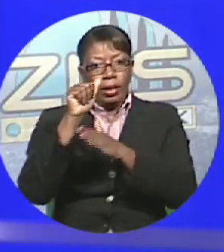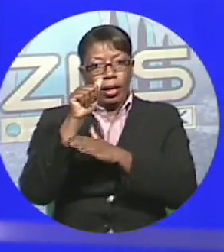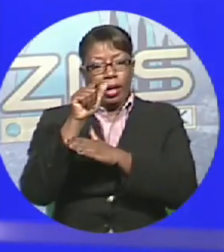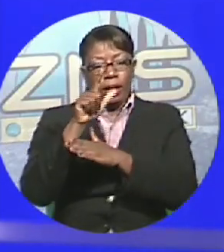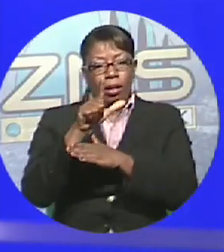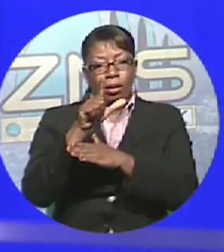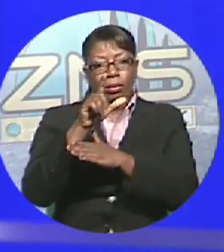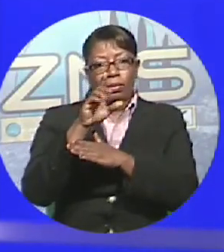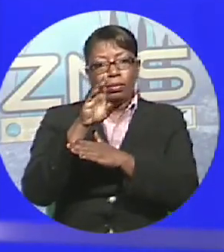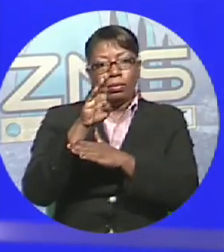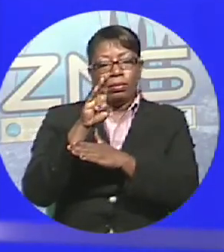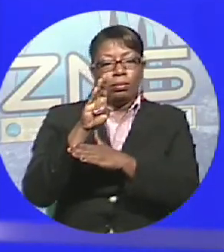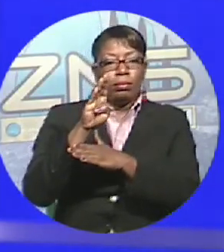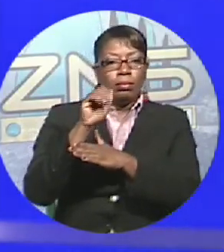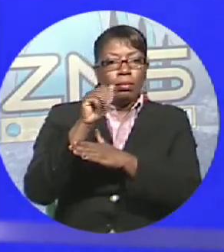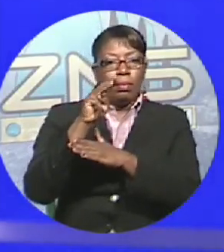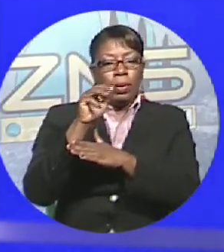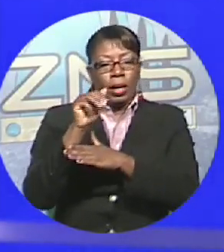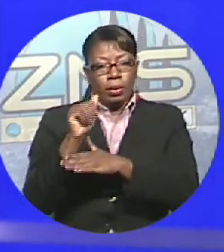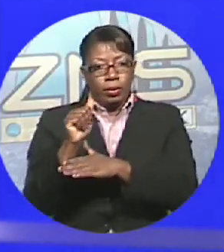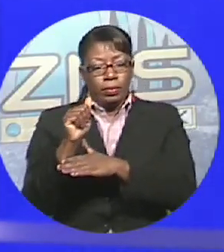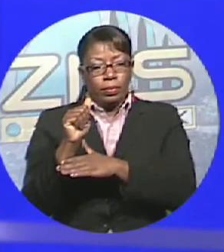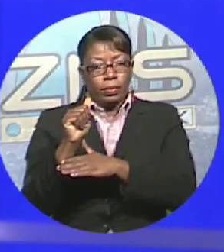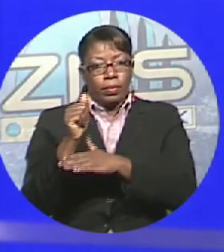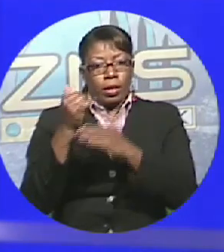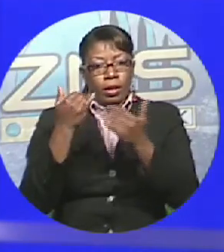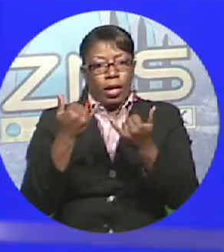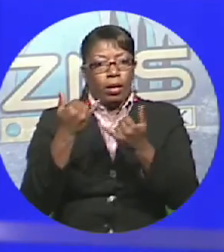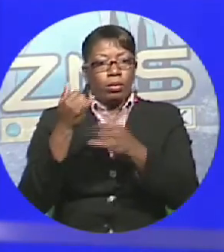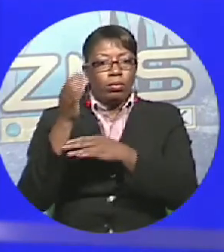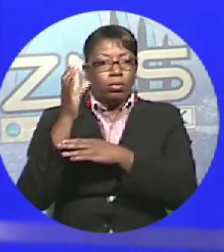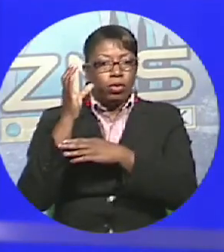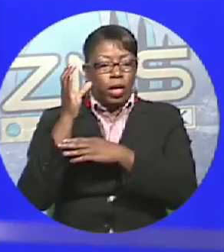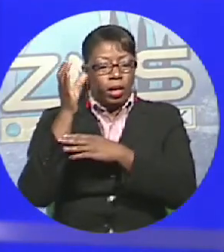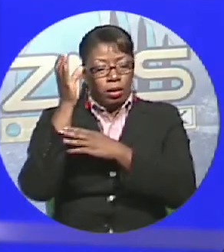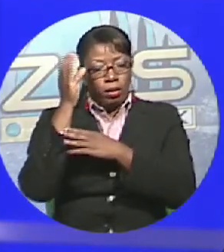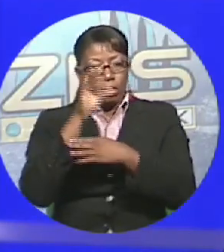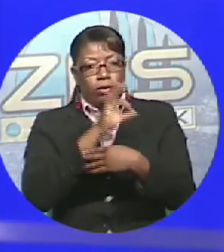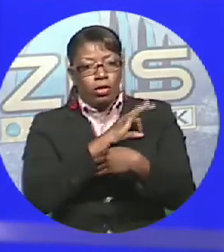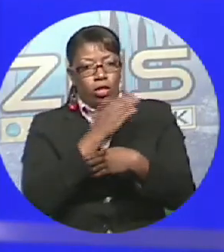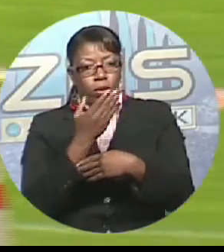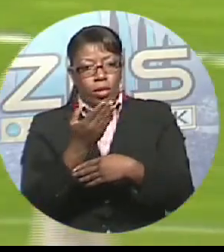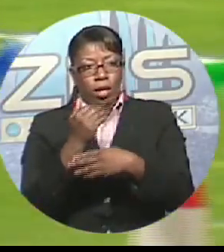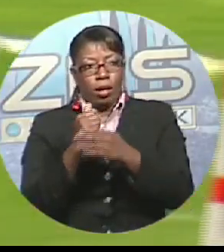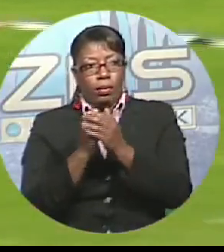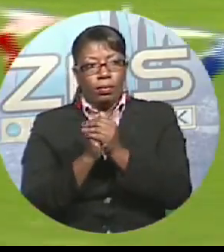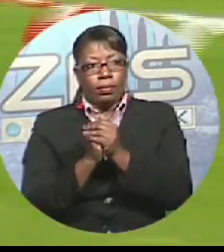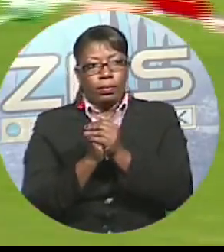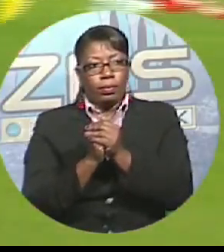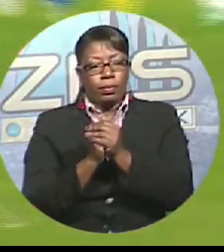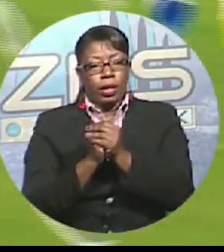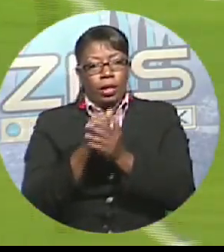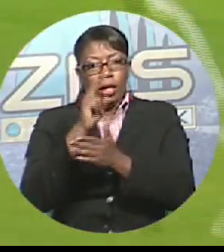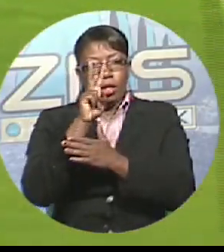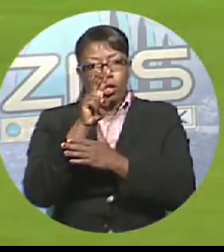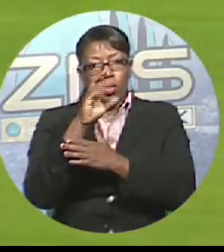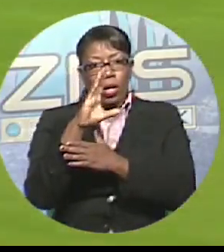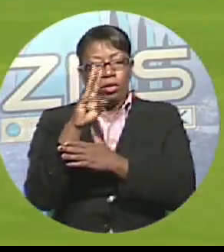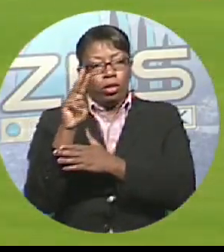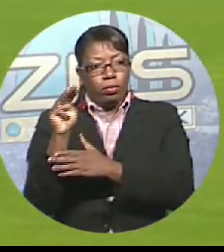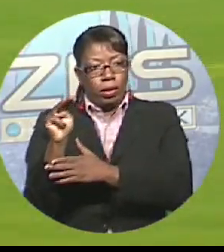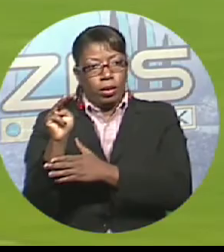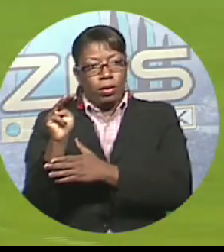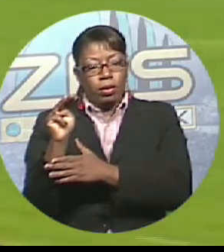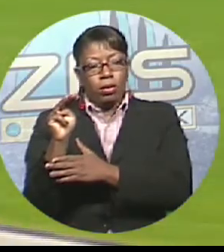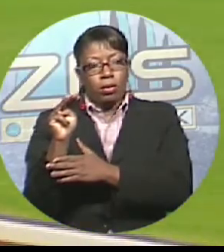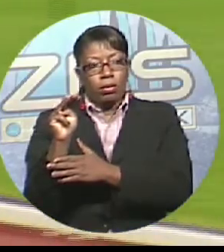A number of Bahamians in competition, and our Charles Fisher, he had a front row seat. Let's go right to the 200s, which featured the